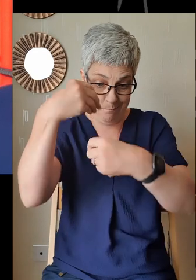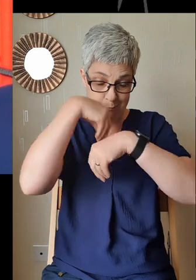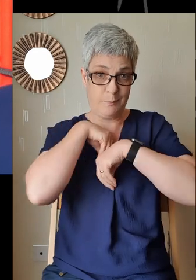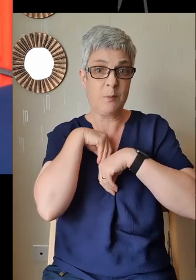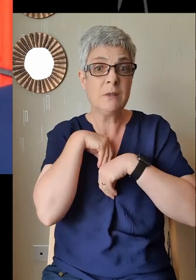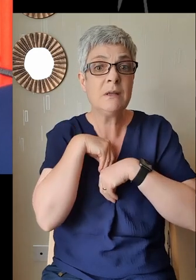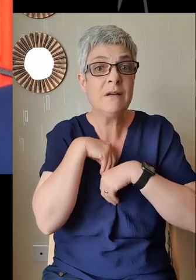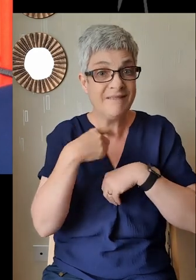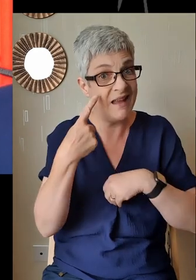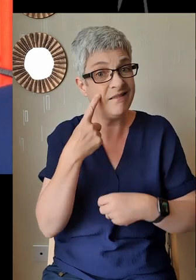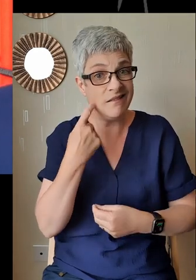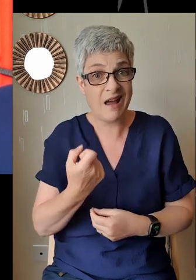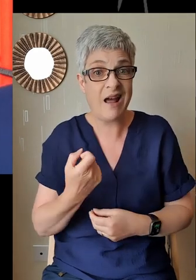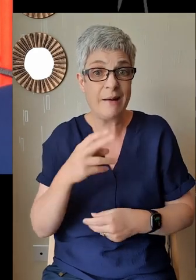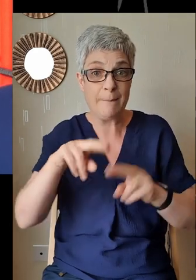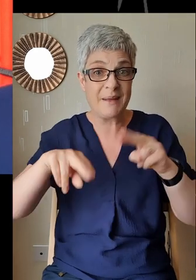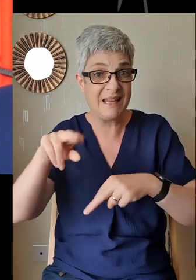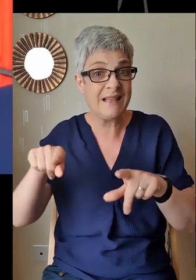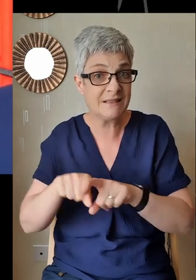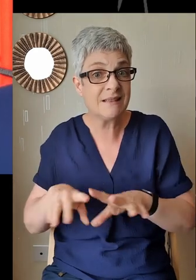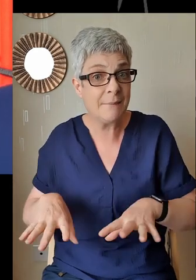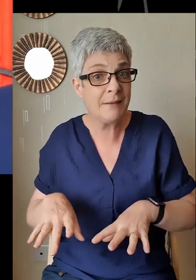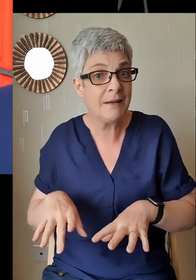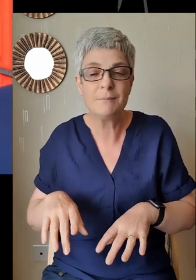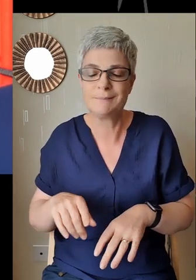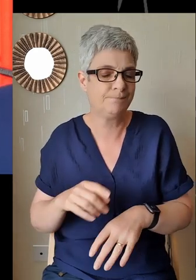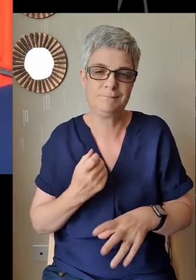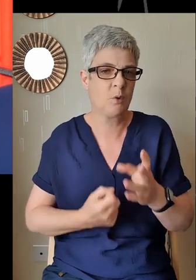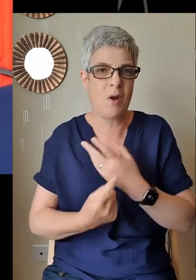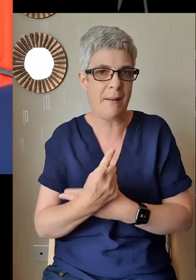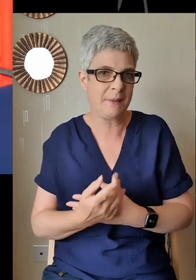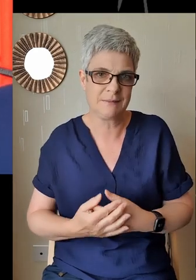bit. But that's not going to happen.